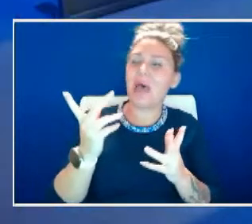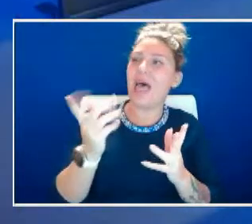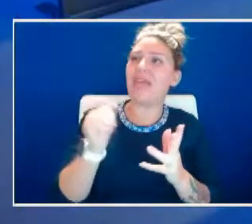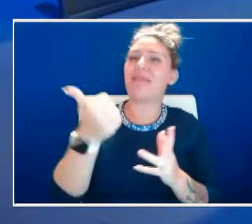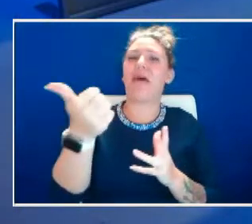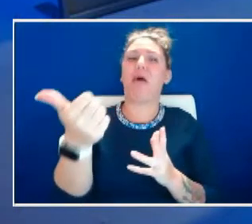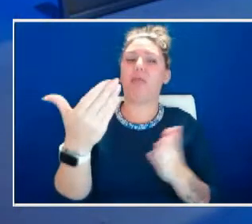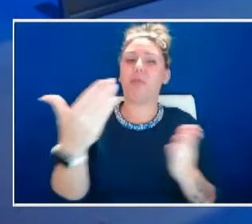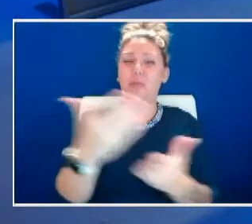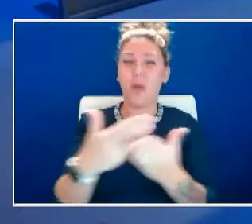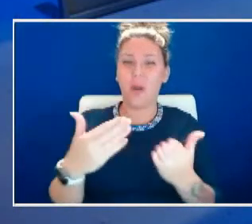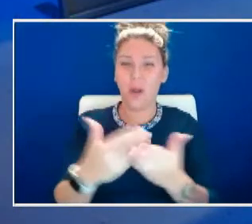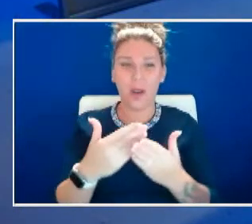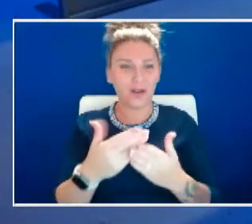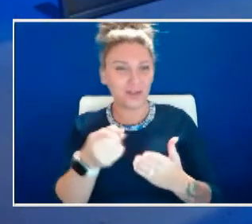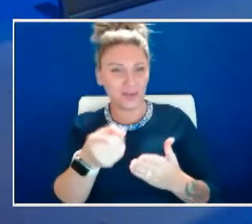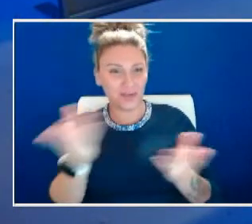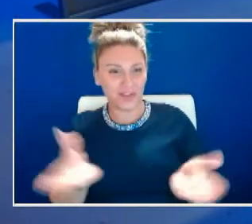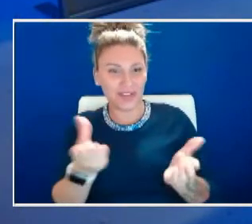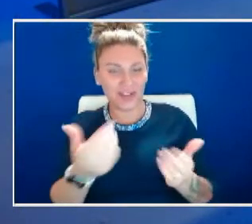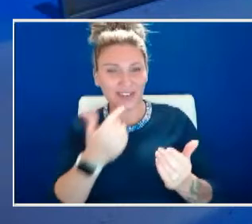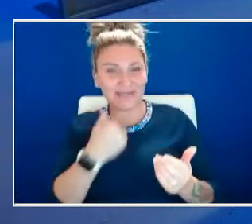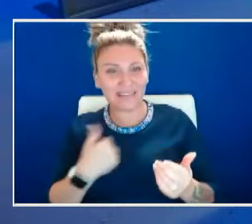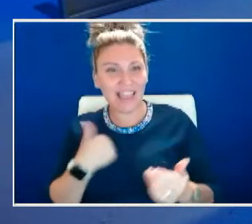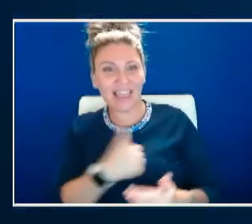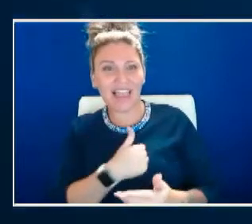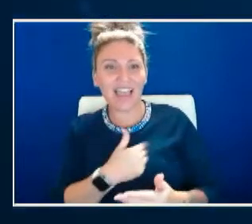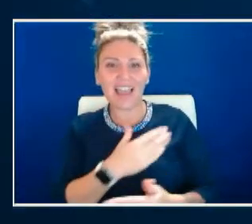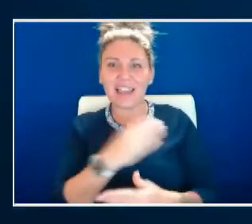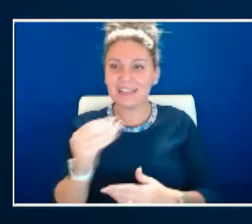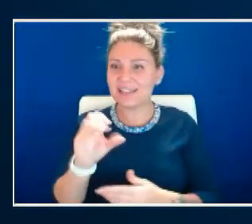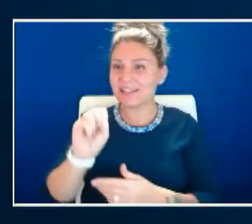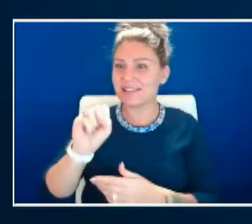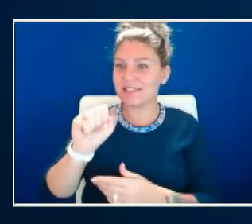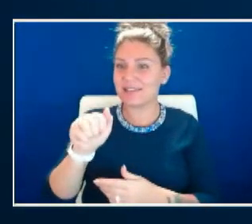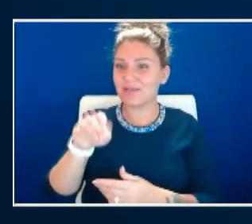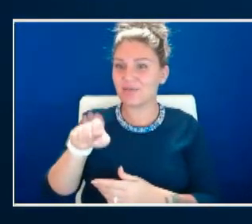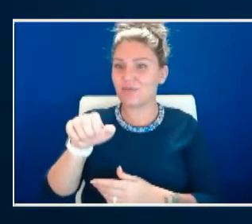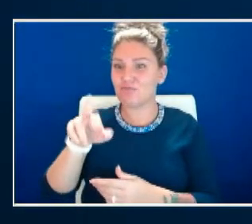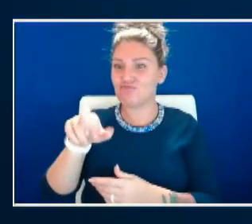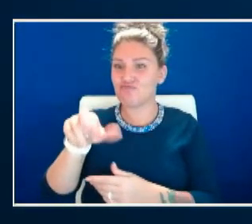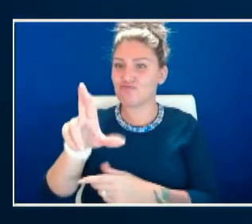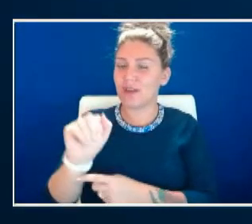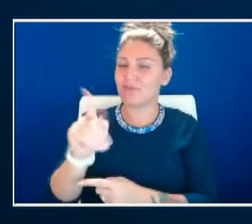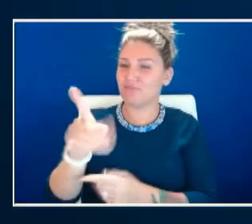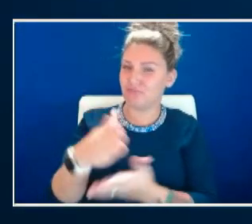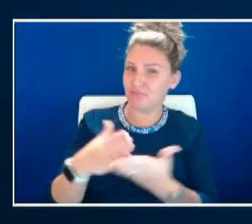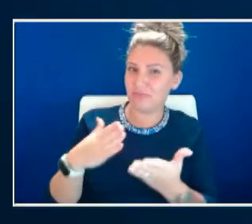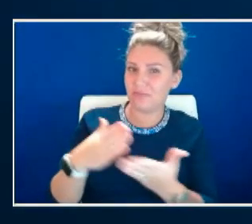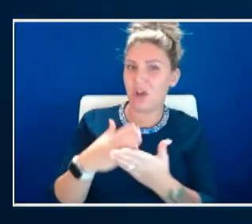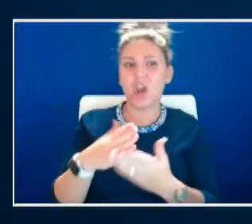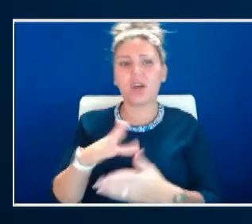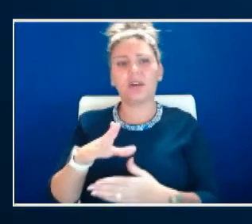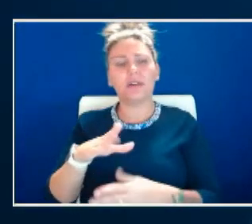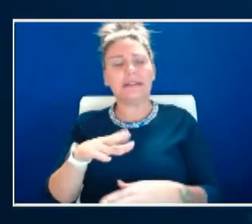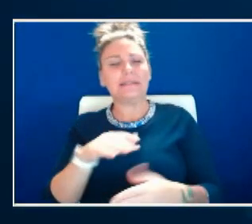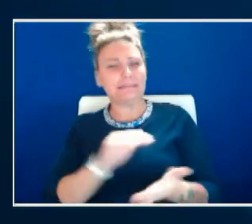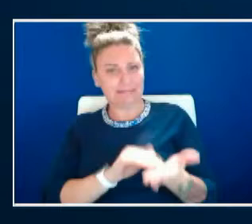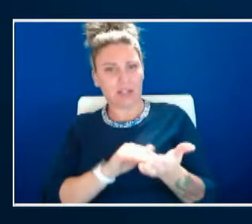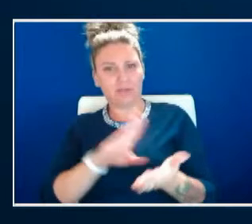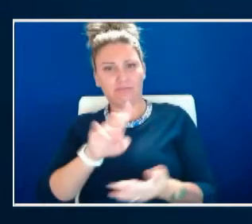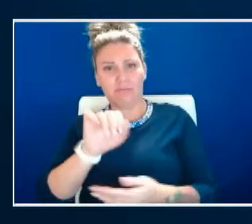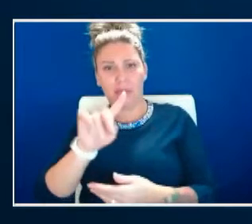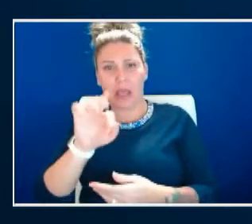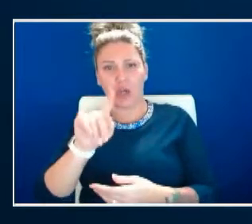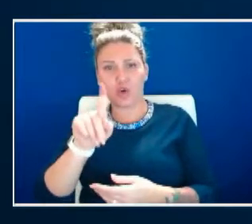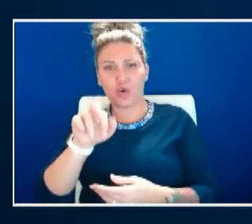here to tell us. I want to get to Sabrina, and you're part of this because one of the things that, Dr. Butterworth, you were talking about this too, the